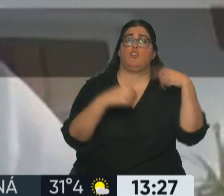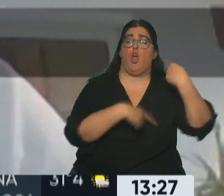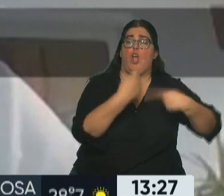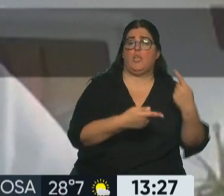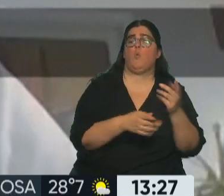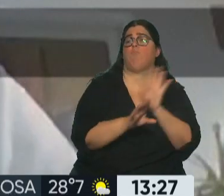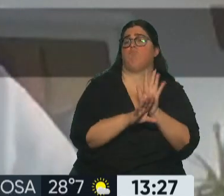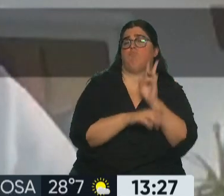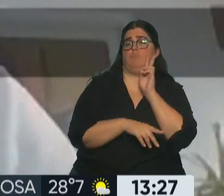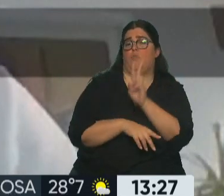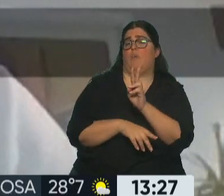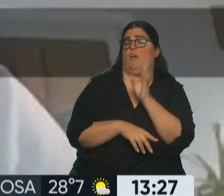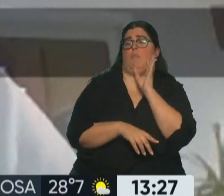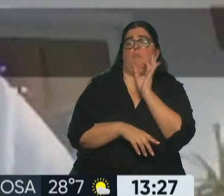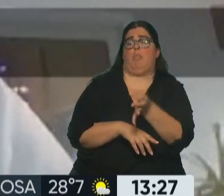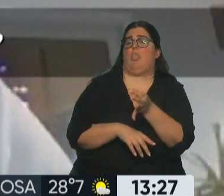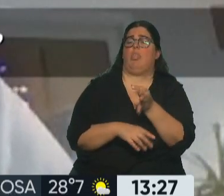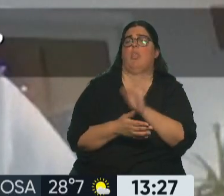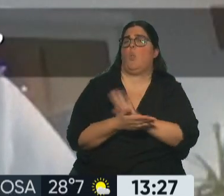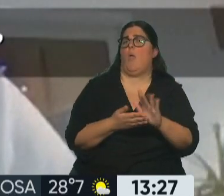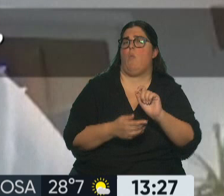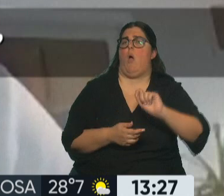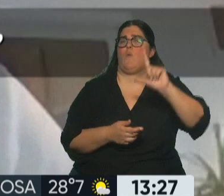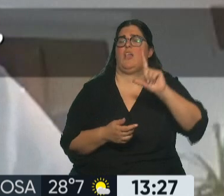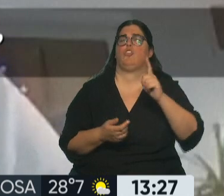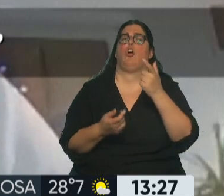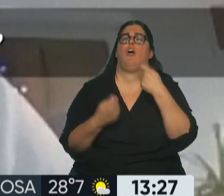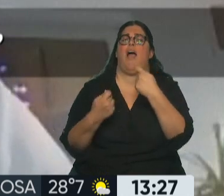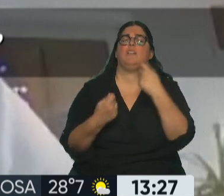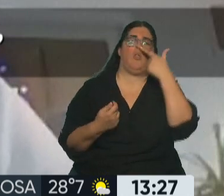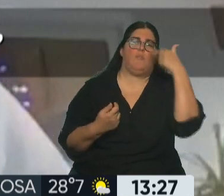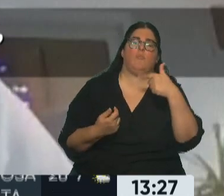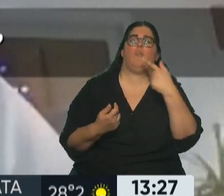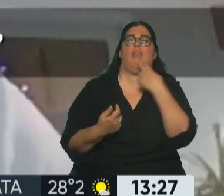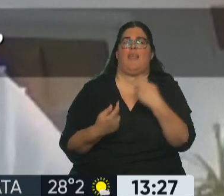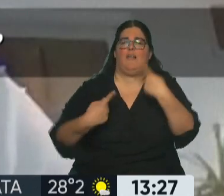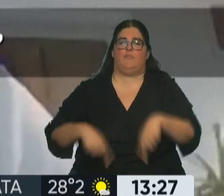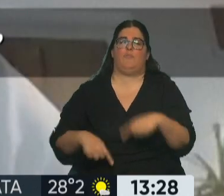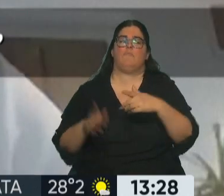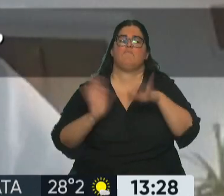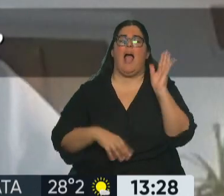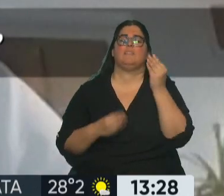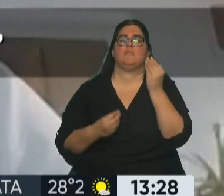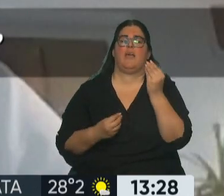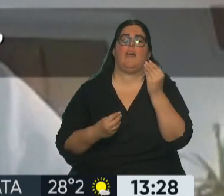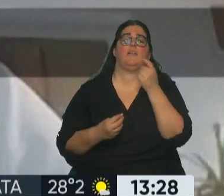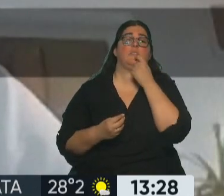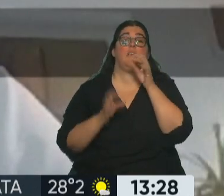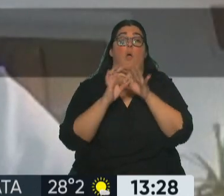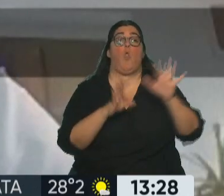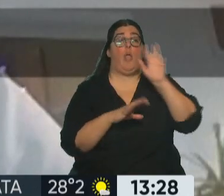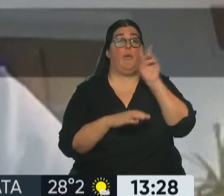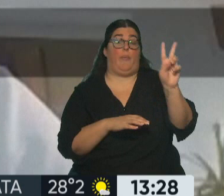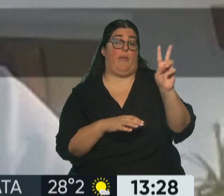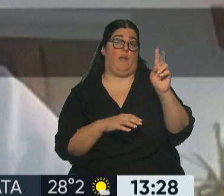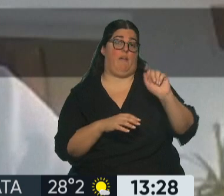can see a fairly substantial increase in Energy prices especially as You're Looking um into into the european region Because